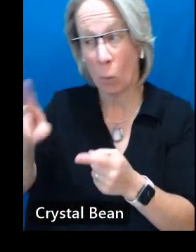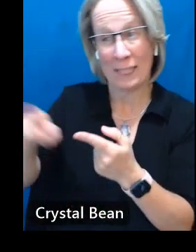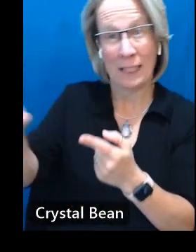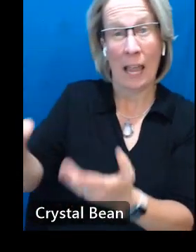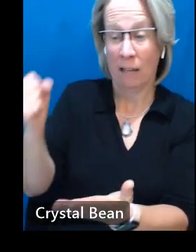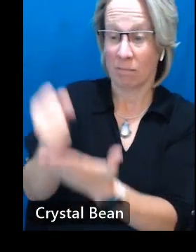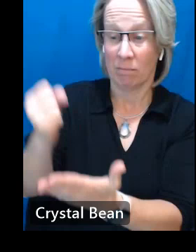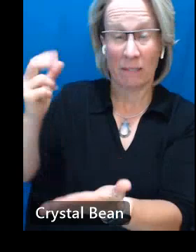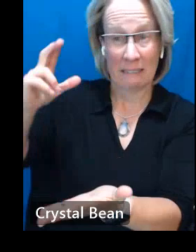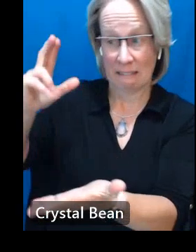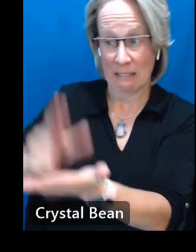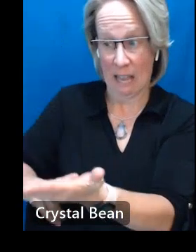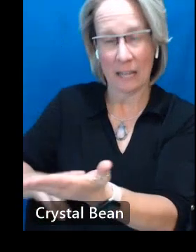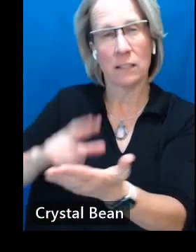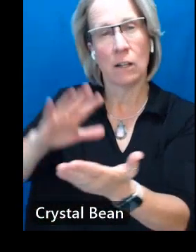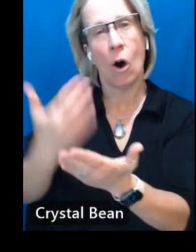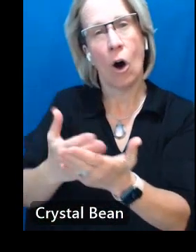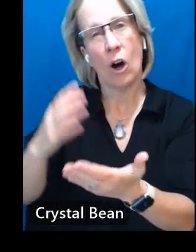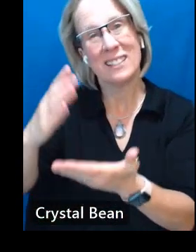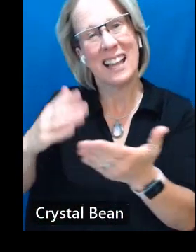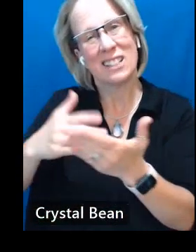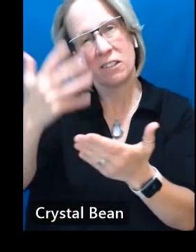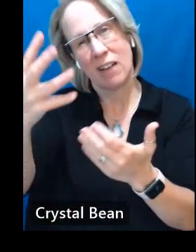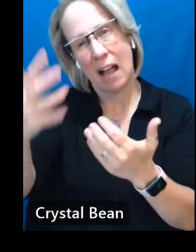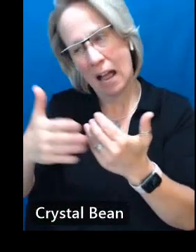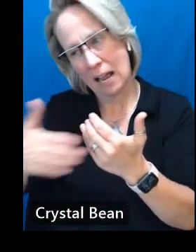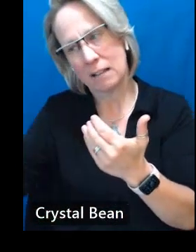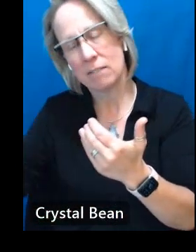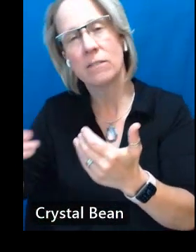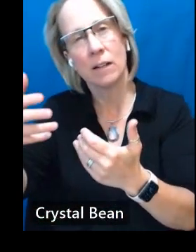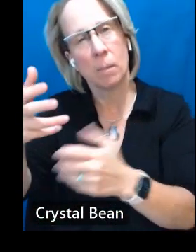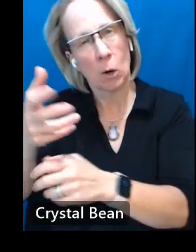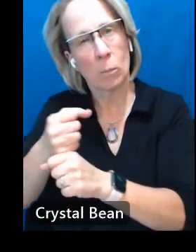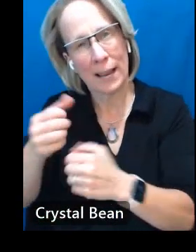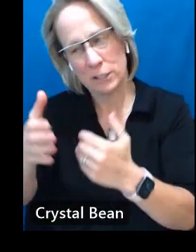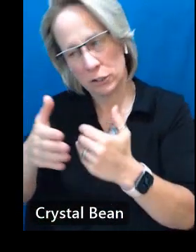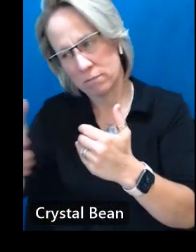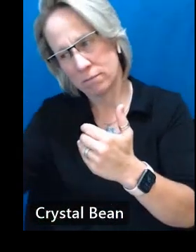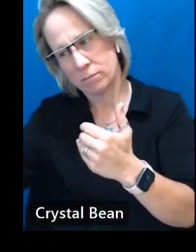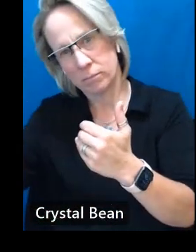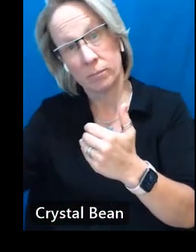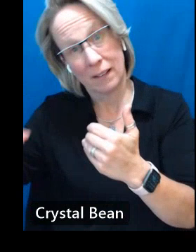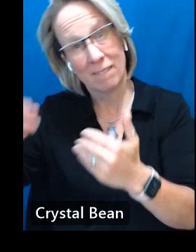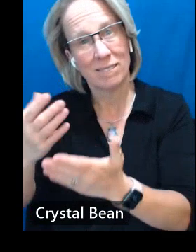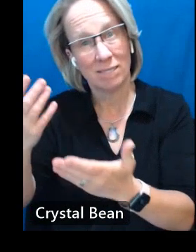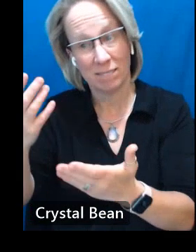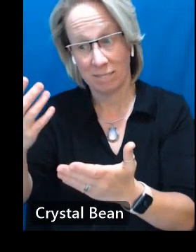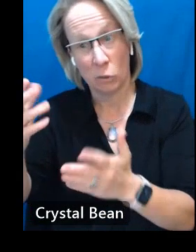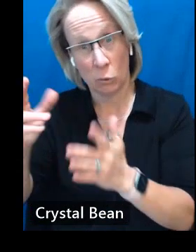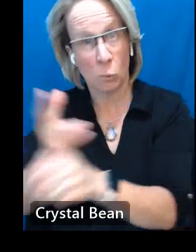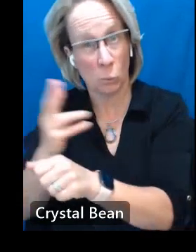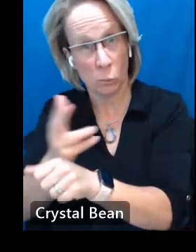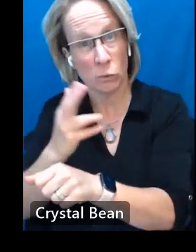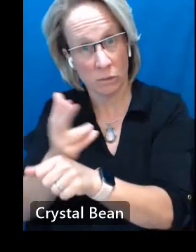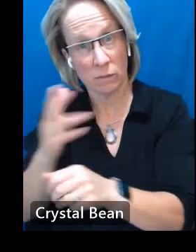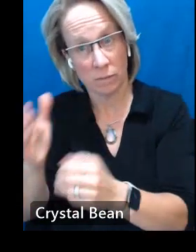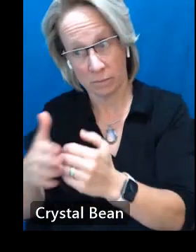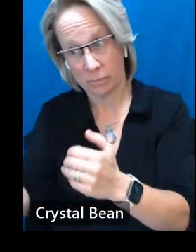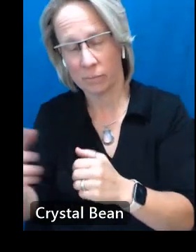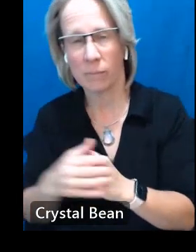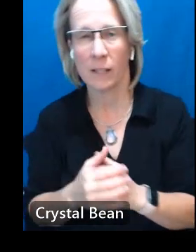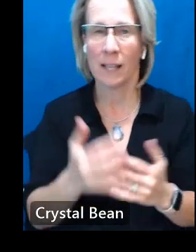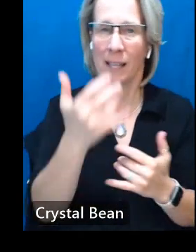those Section 5 appropriations, unless they specifically say otherwise, are valid. Okay, so this year,